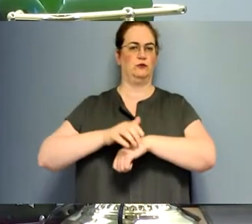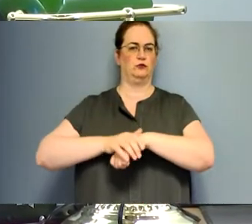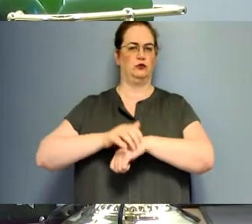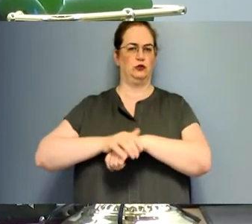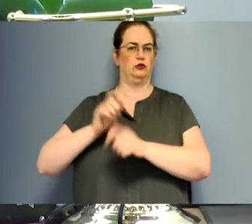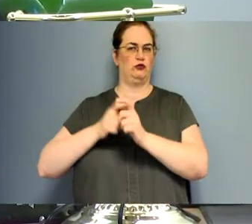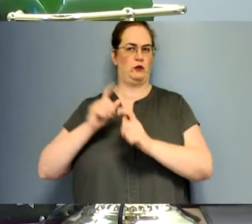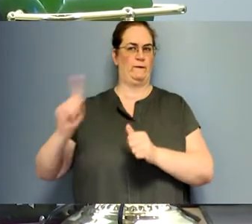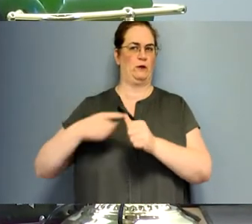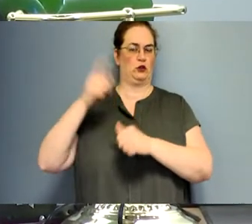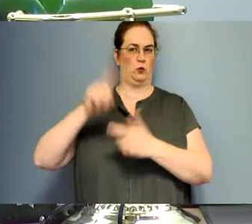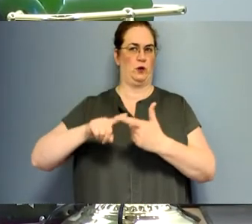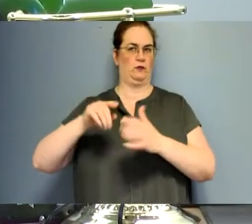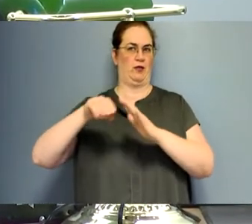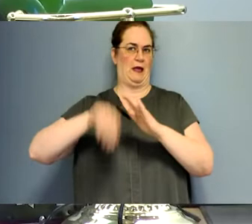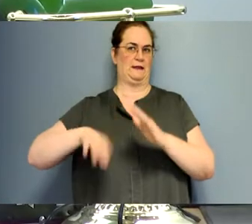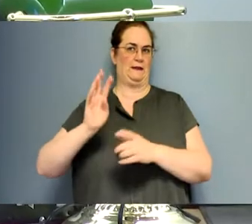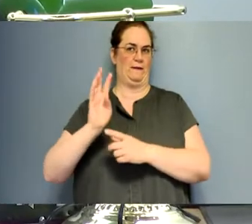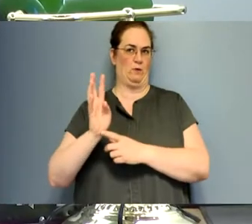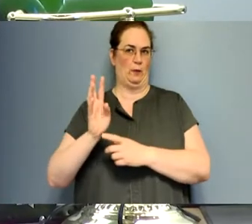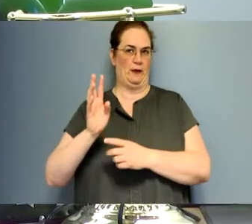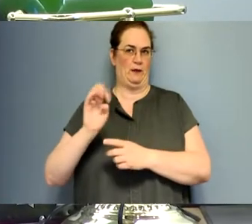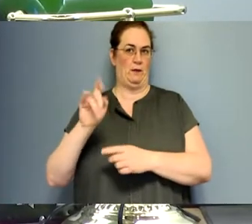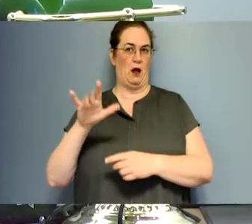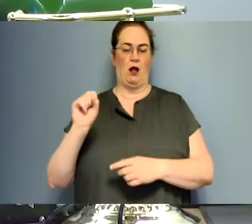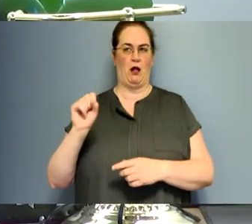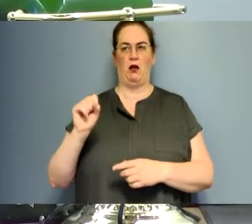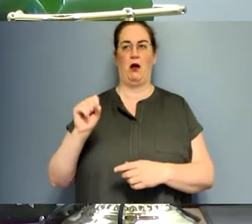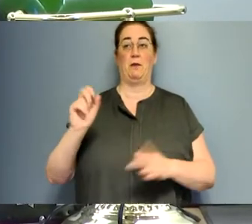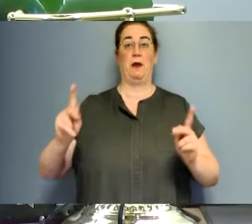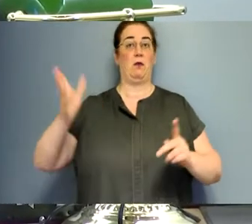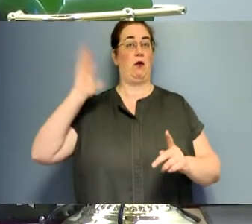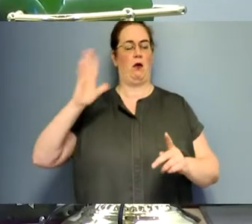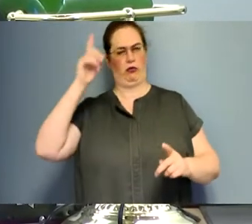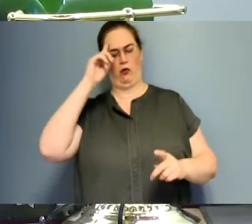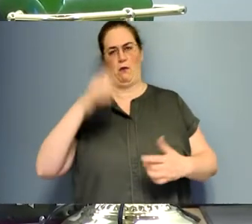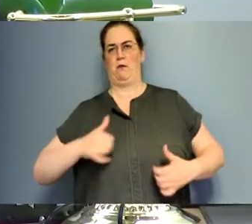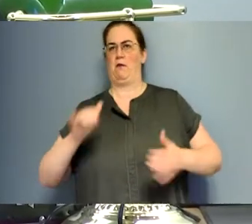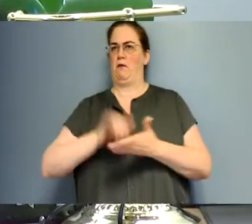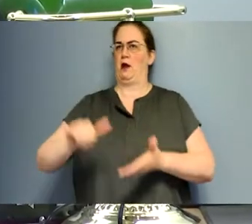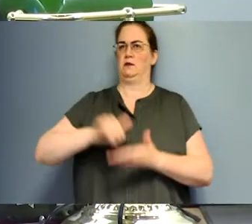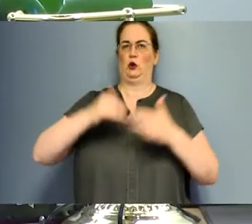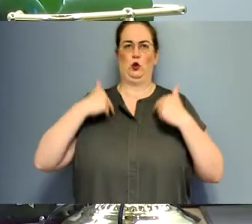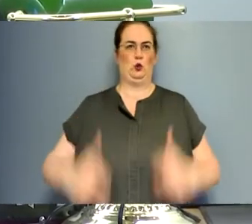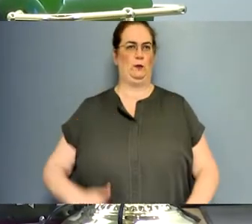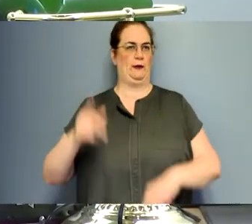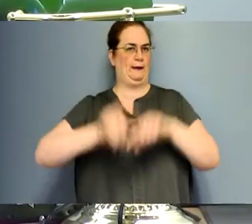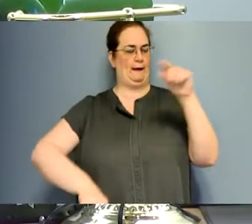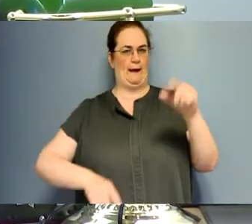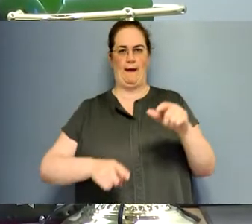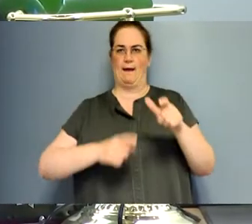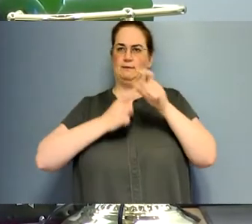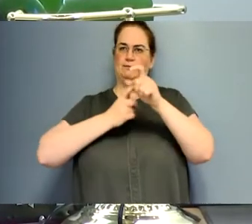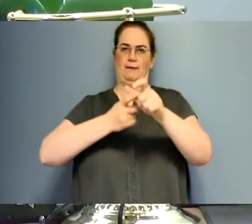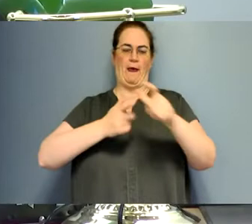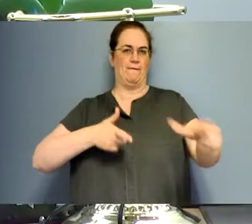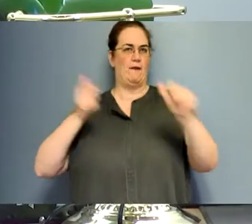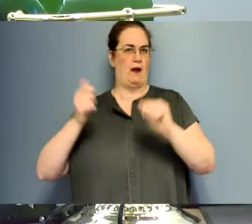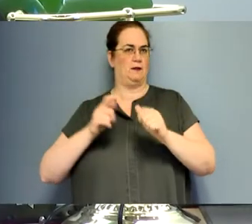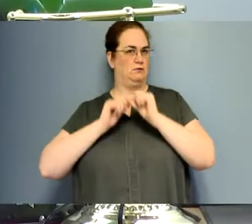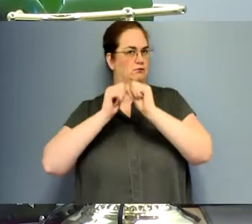runner, was the first one to break it, which people thought was impossible. The human body couldn't go that fast, couldn't go for that length of time. And